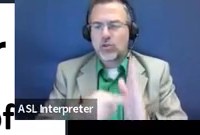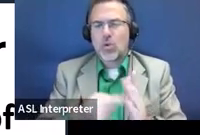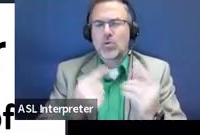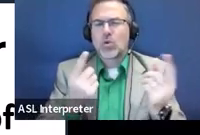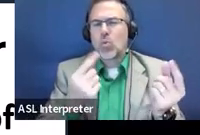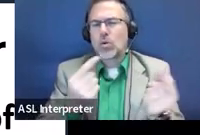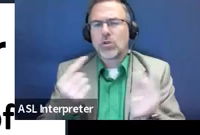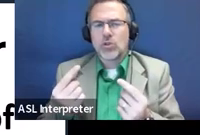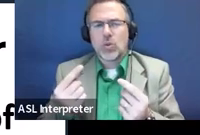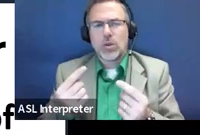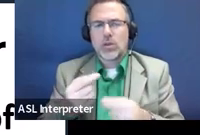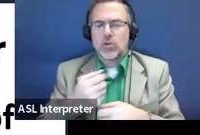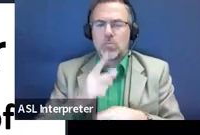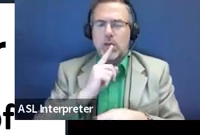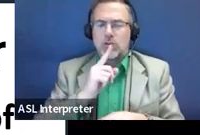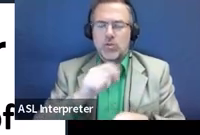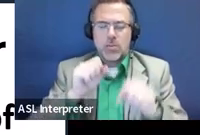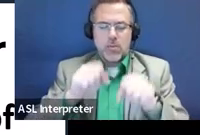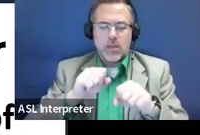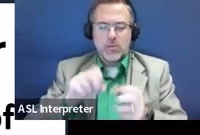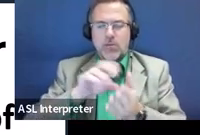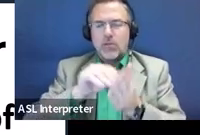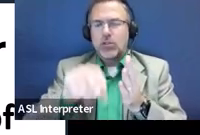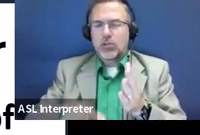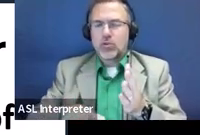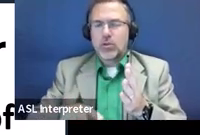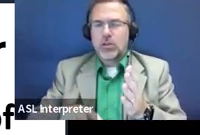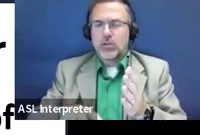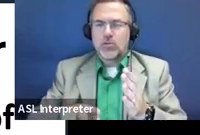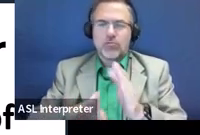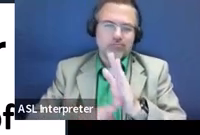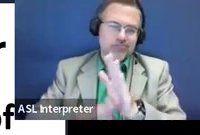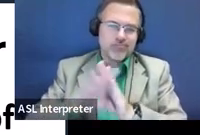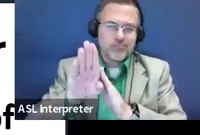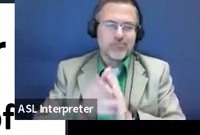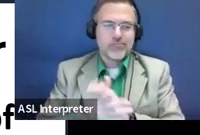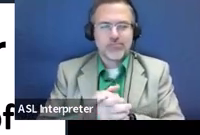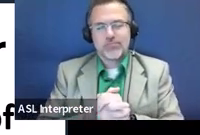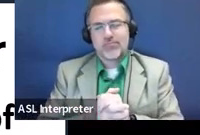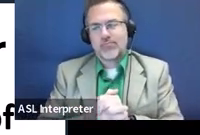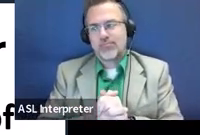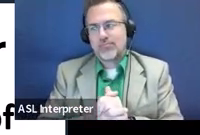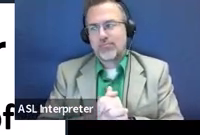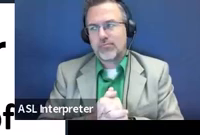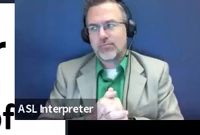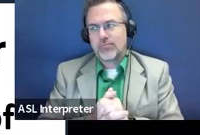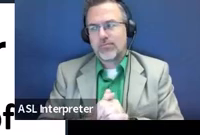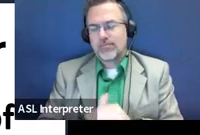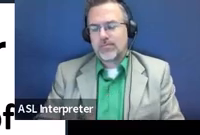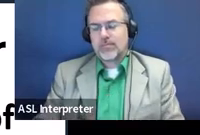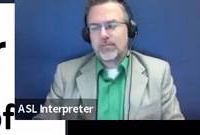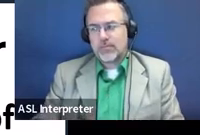make it possible for that student to make progress. So just thinking about when you're